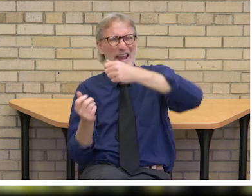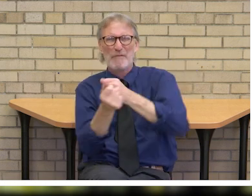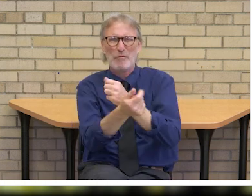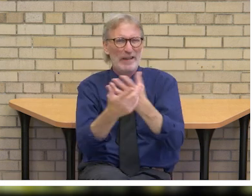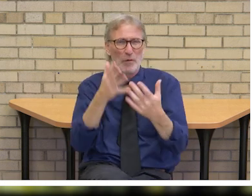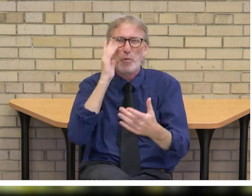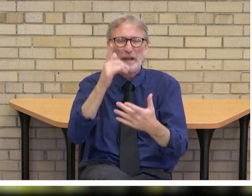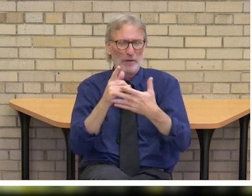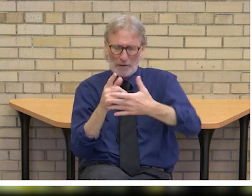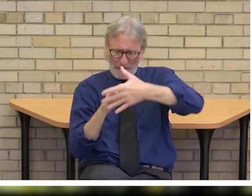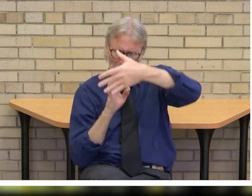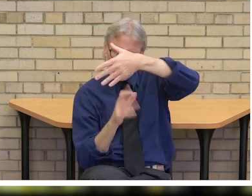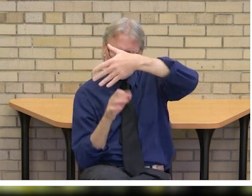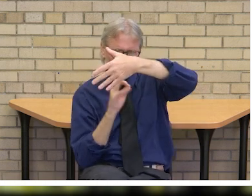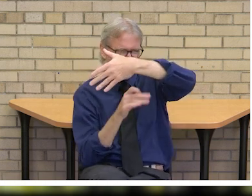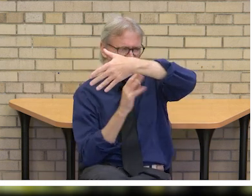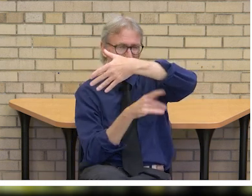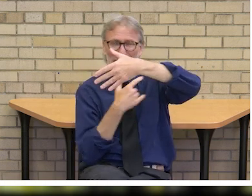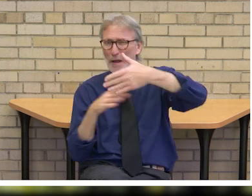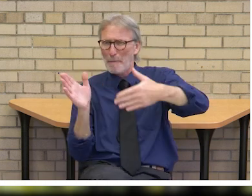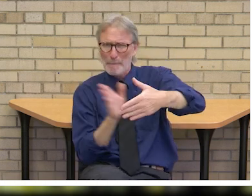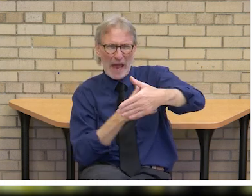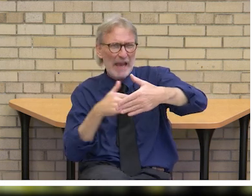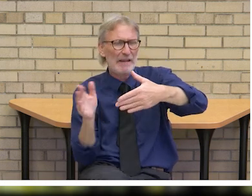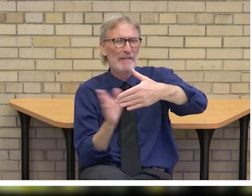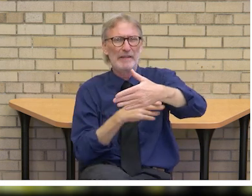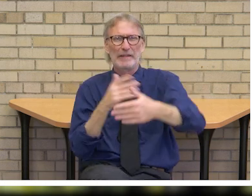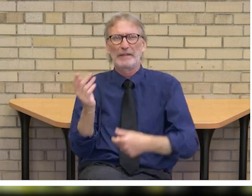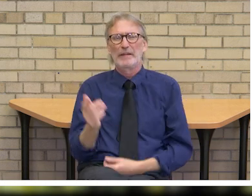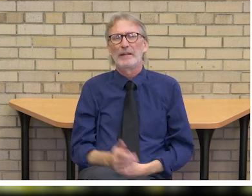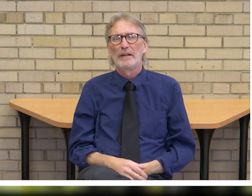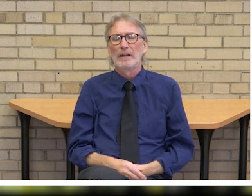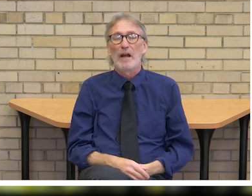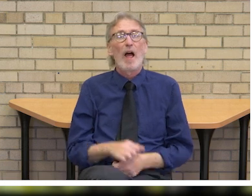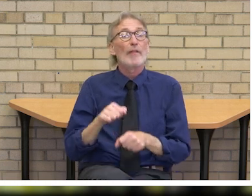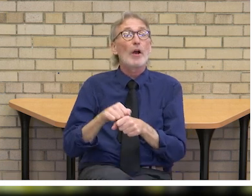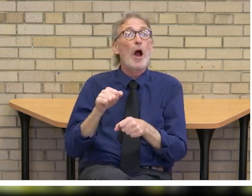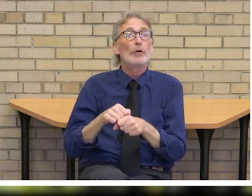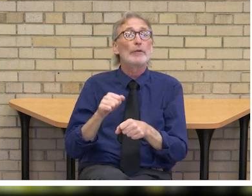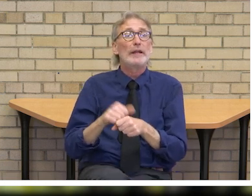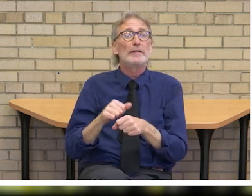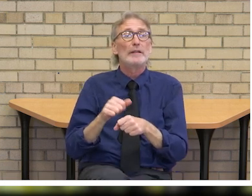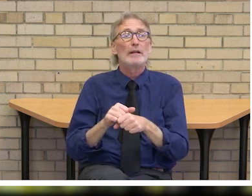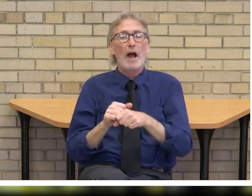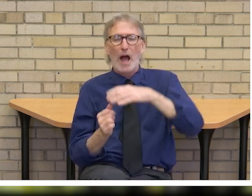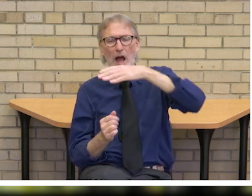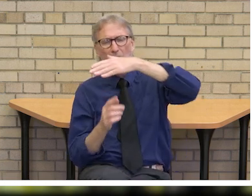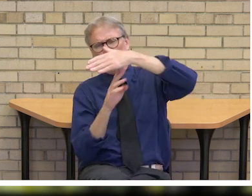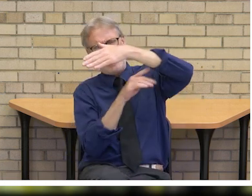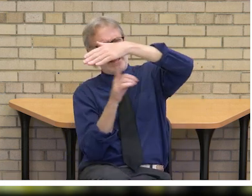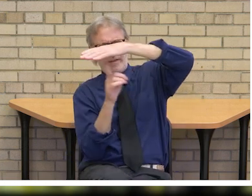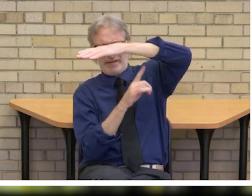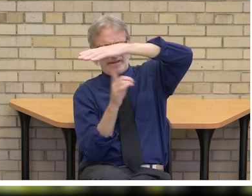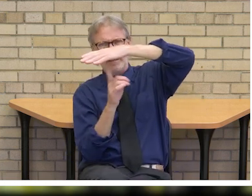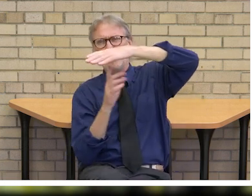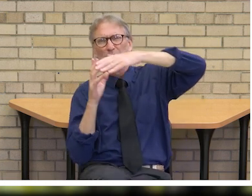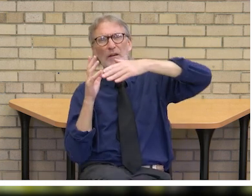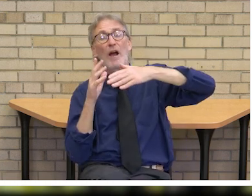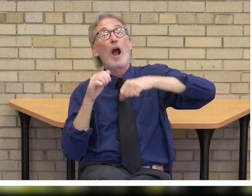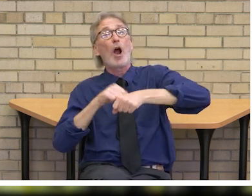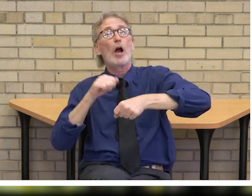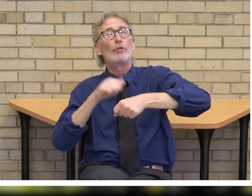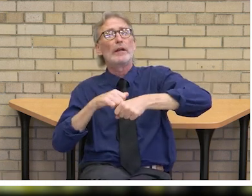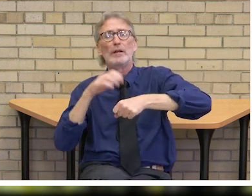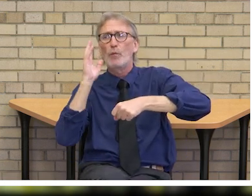and strengthened and then fully repainted. The concrete substructure, several piers and abutments, that